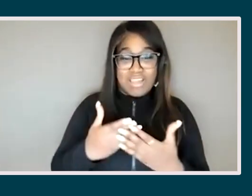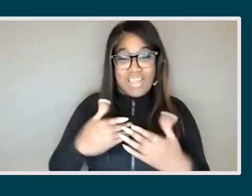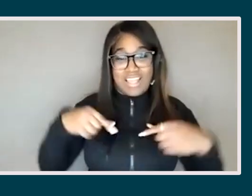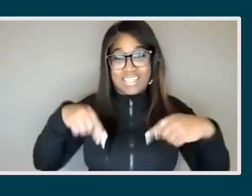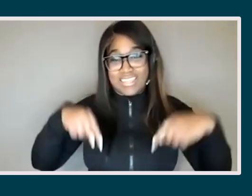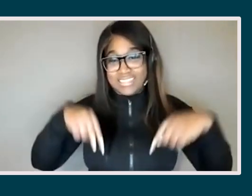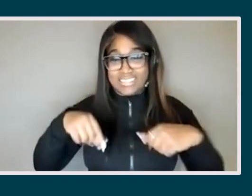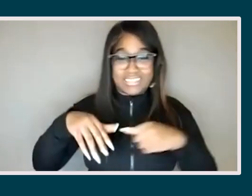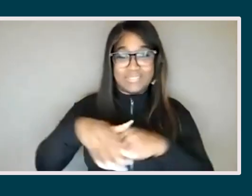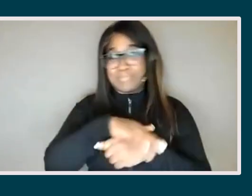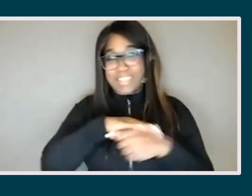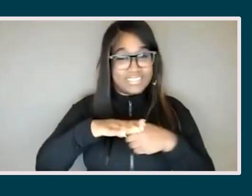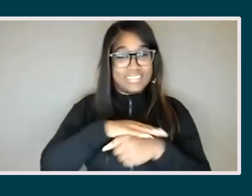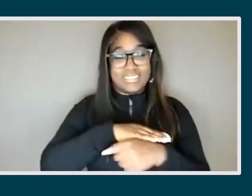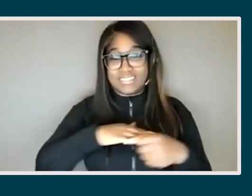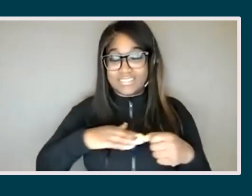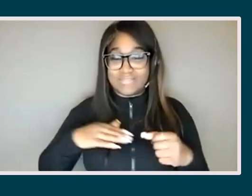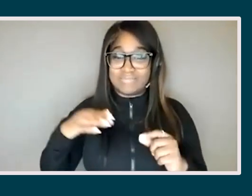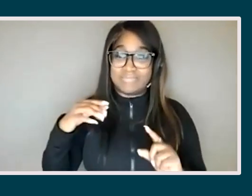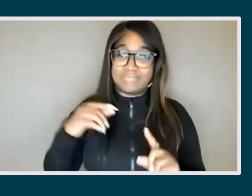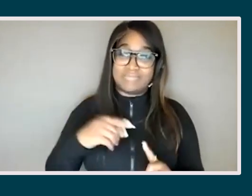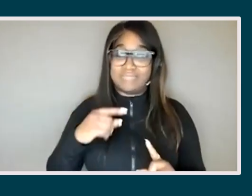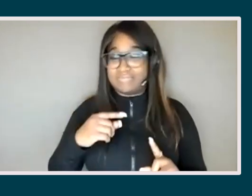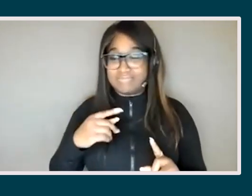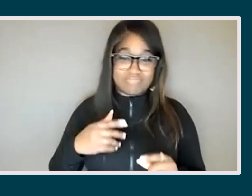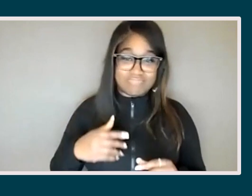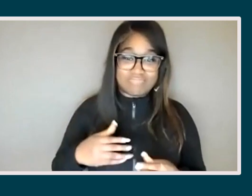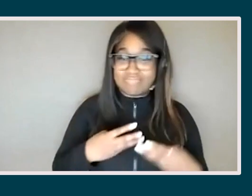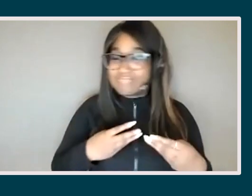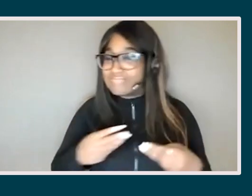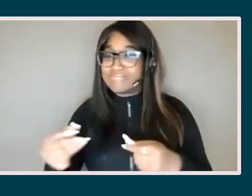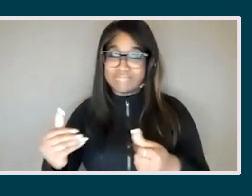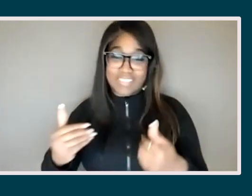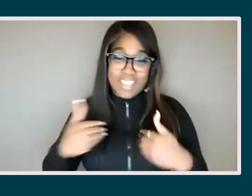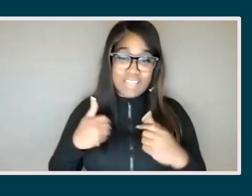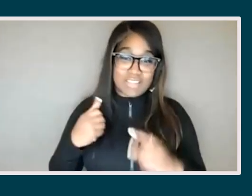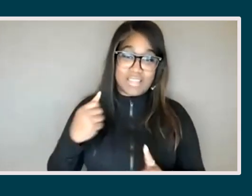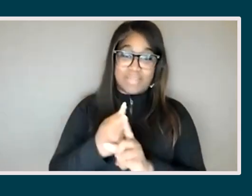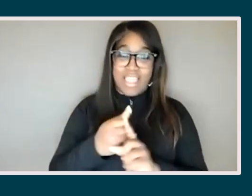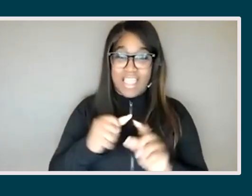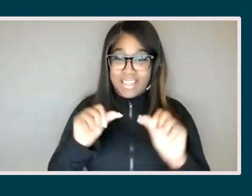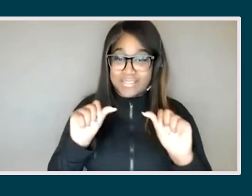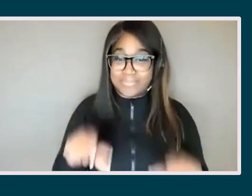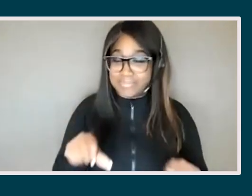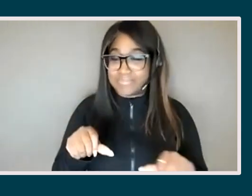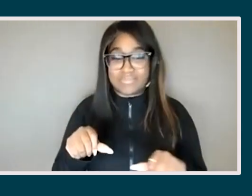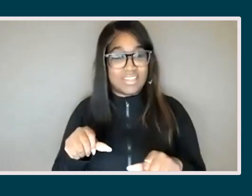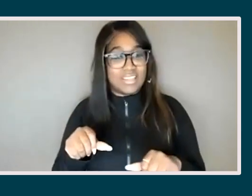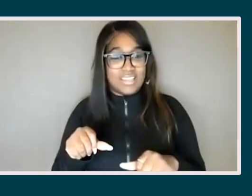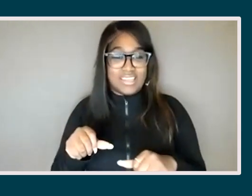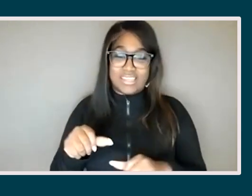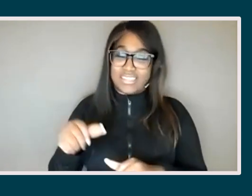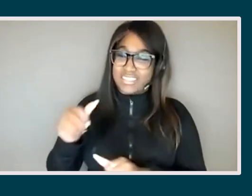space can have an impact, and in each of the ones I've